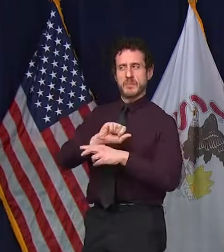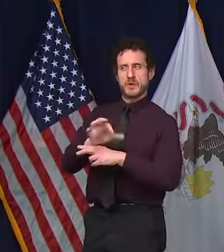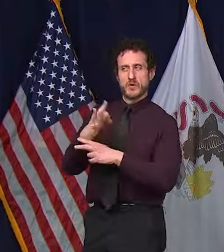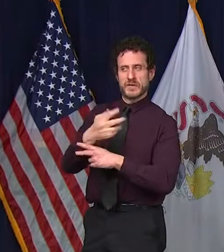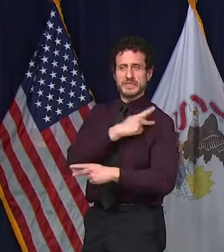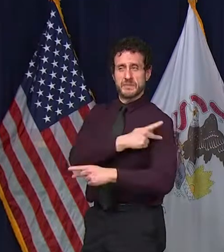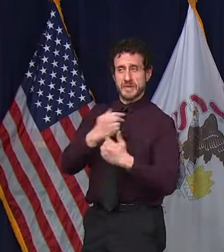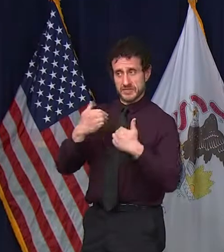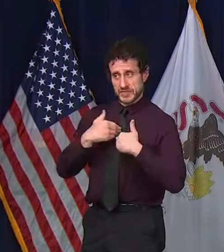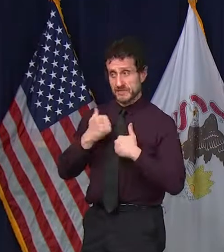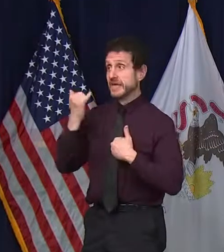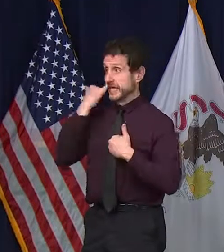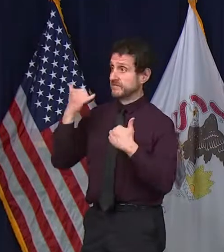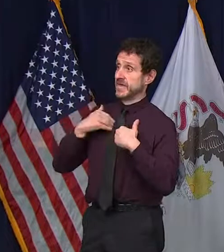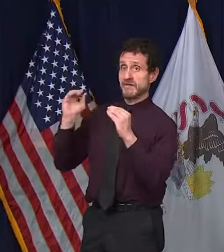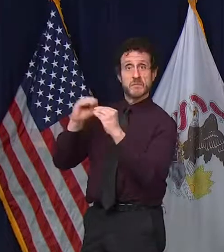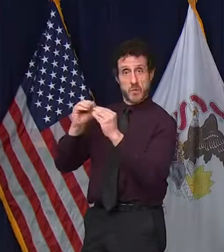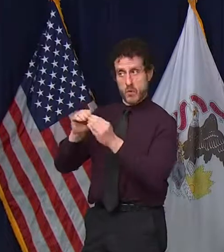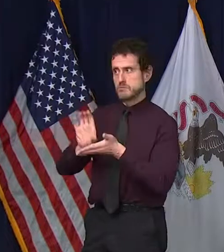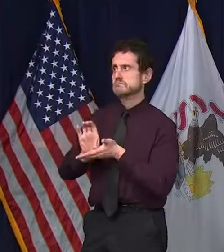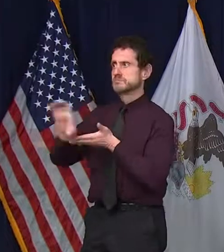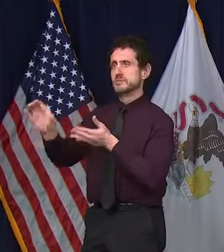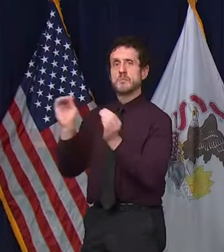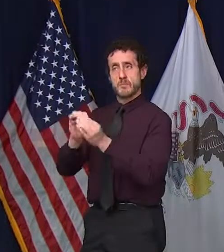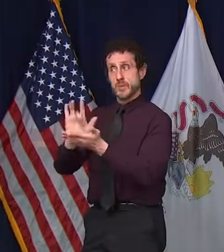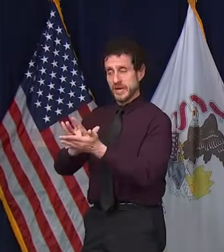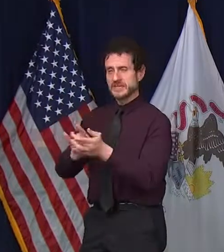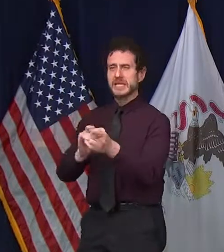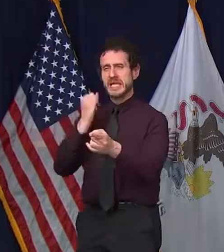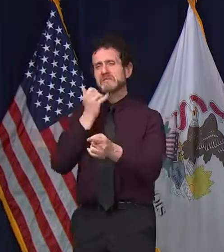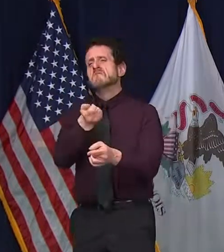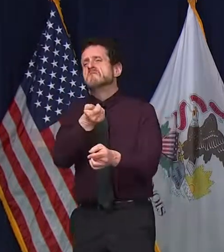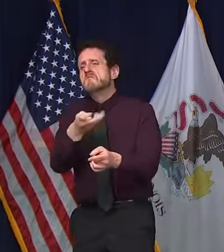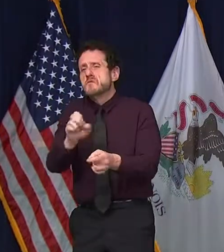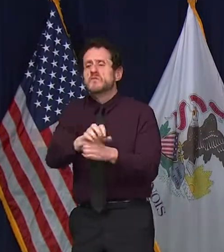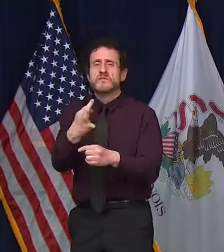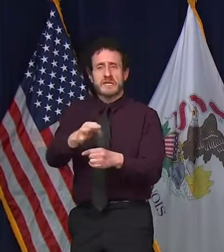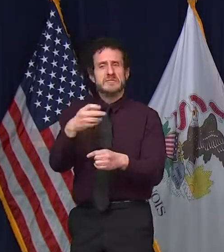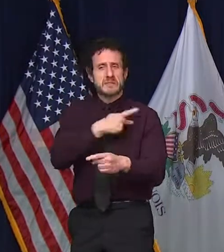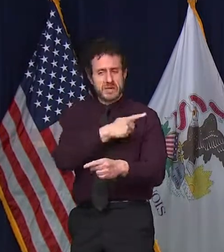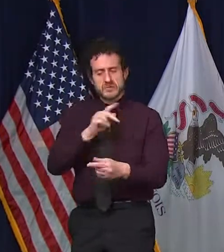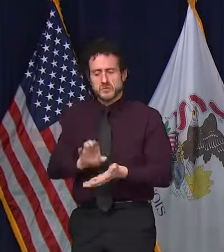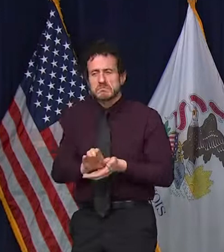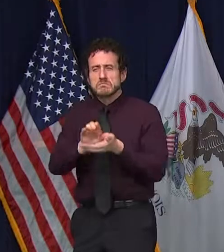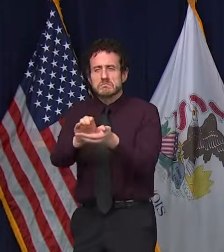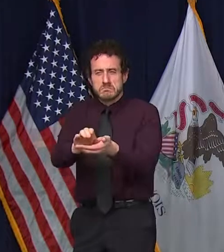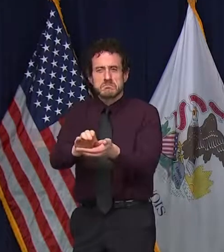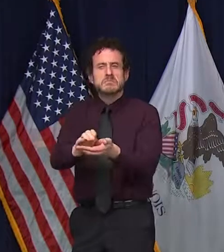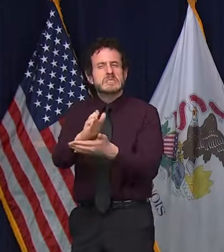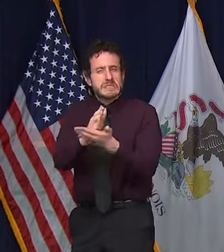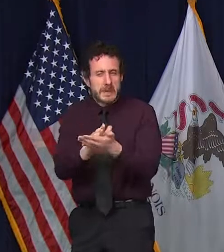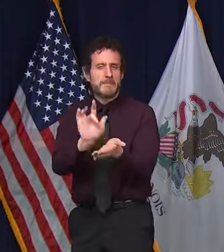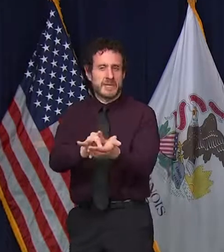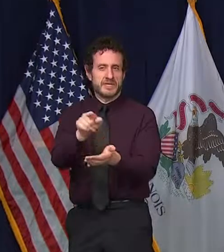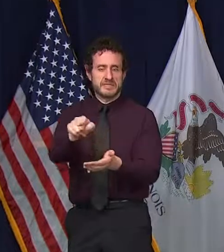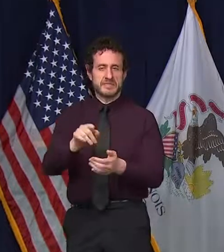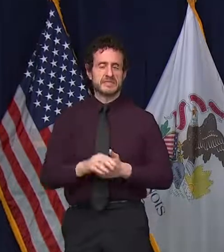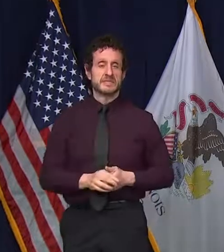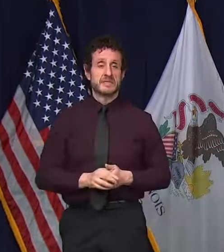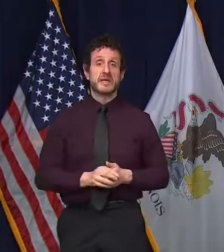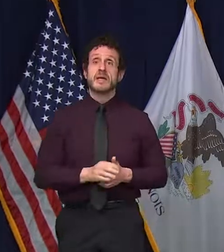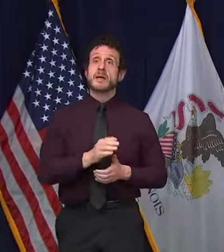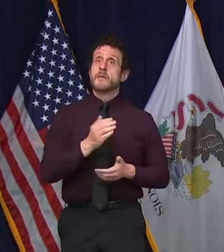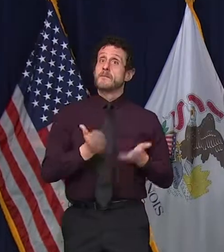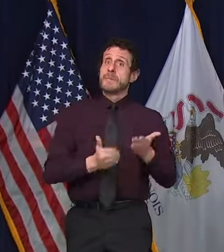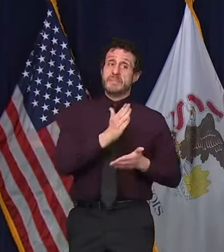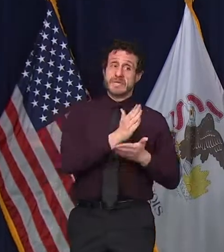probable COVID-19 cases in their hospitals during that same time frame. Hospitals that may not need the